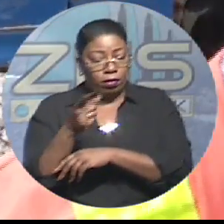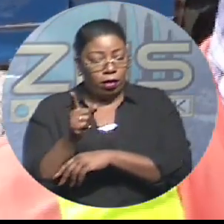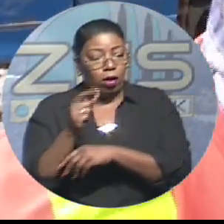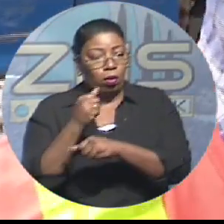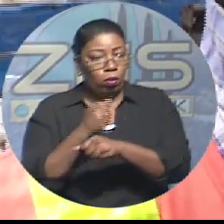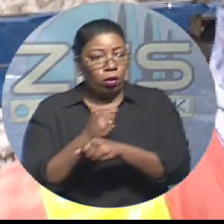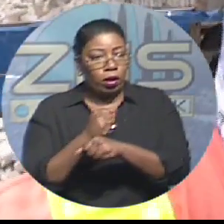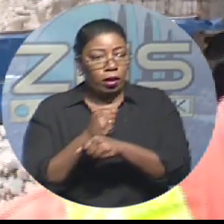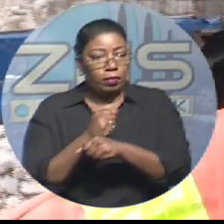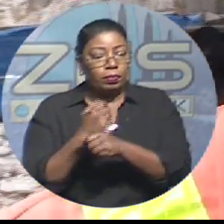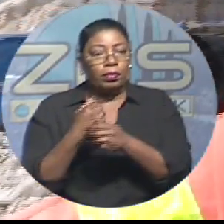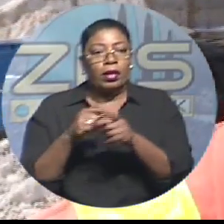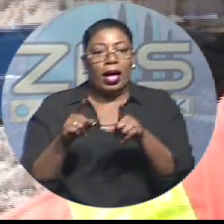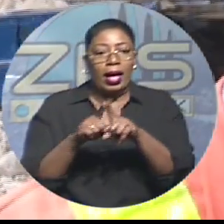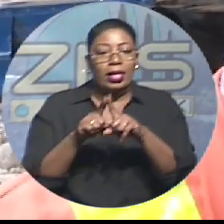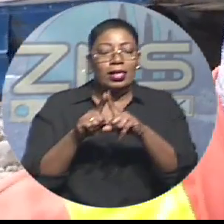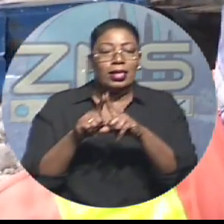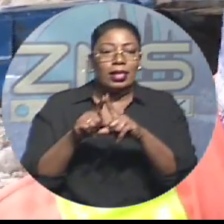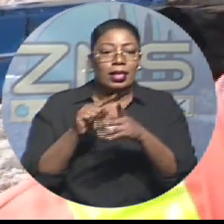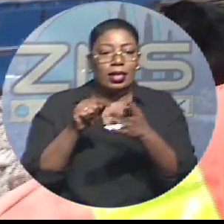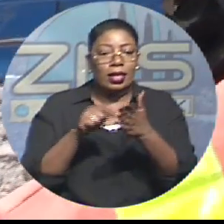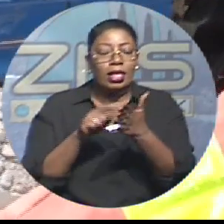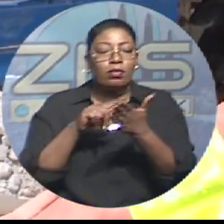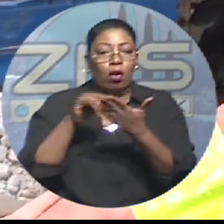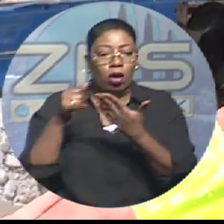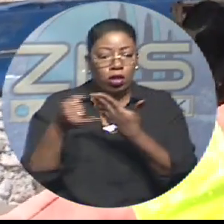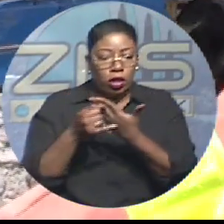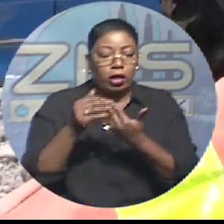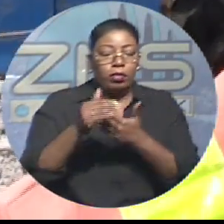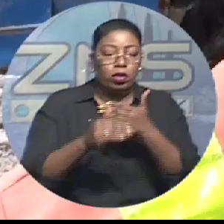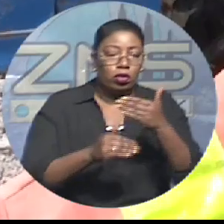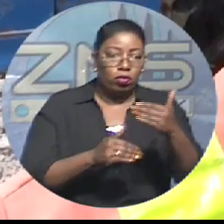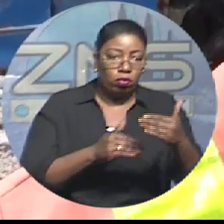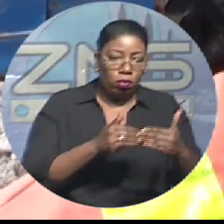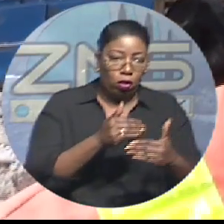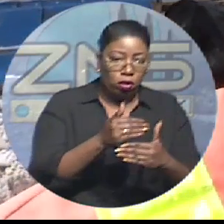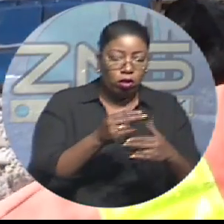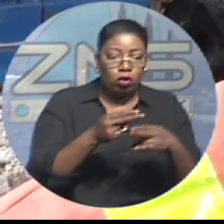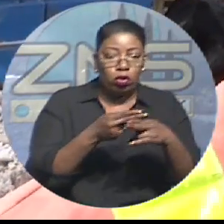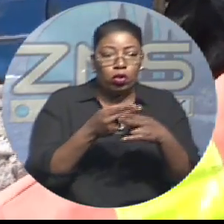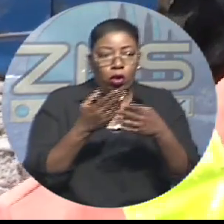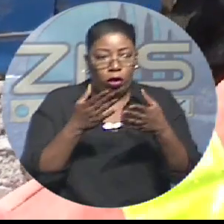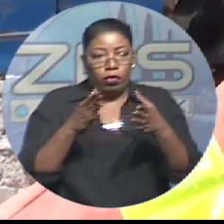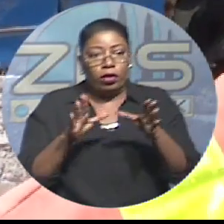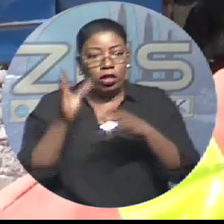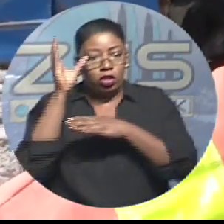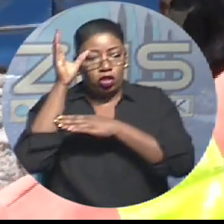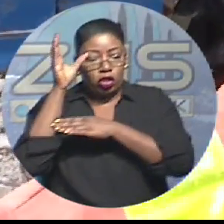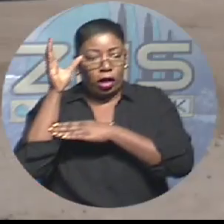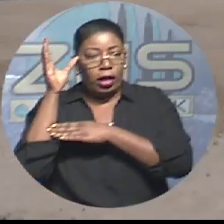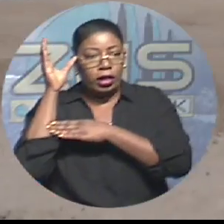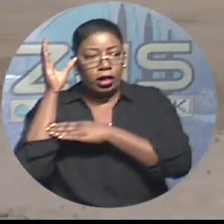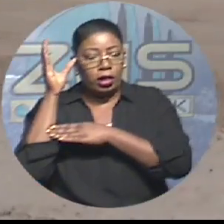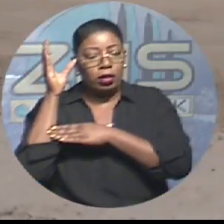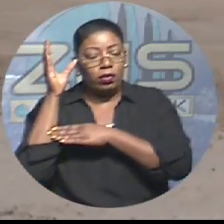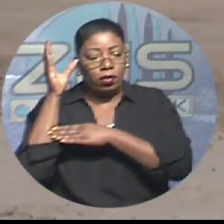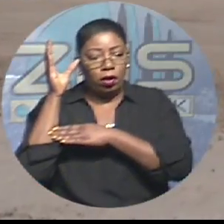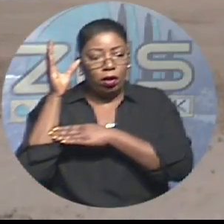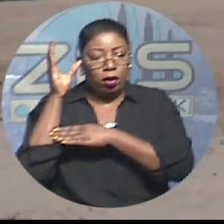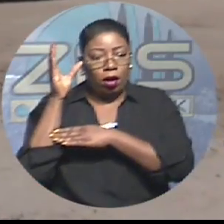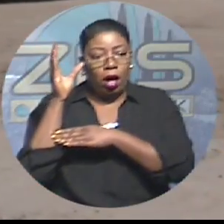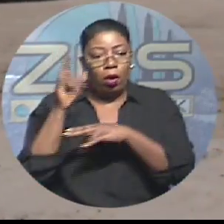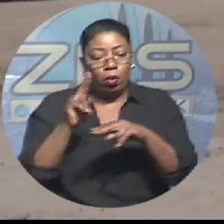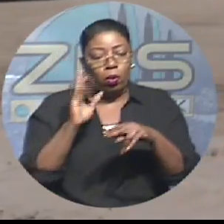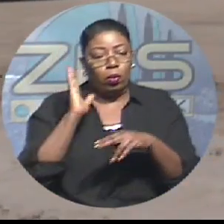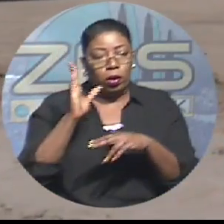is that as the project progresses and progresses to closure, the Chinese component will be